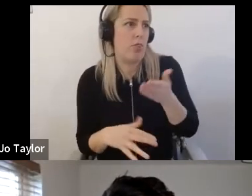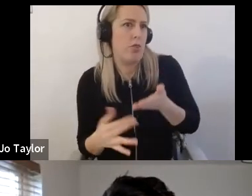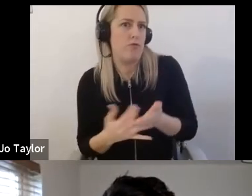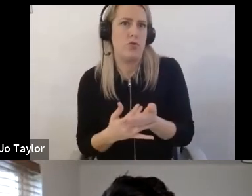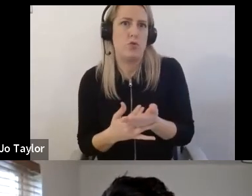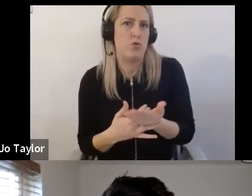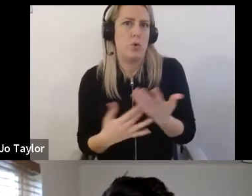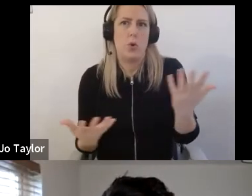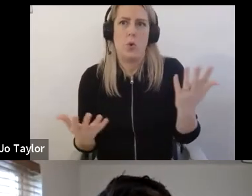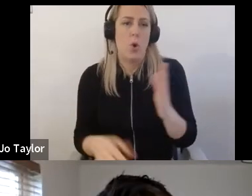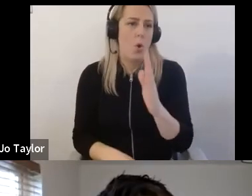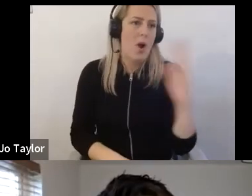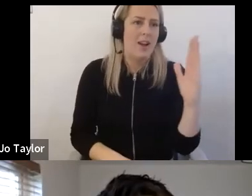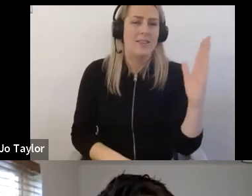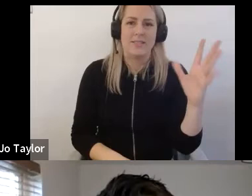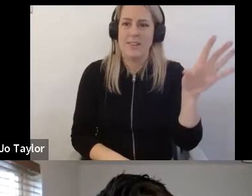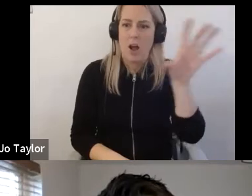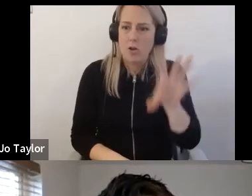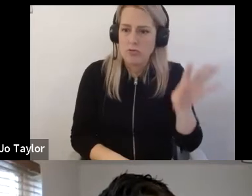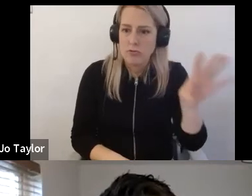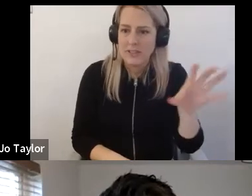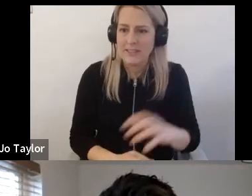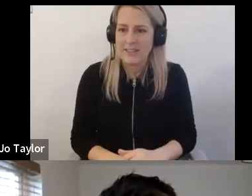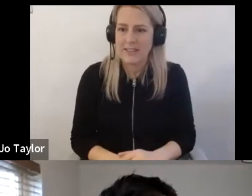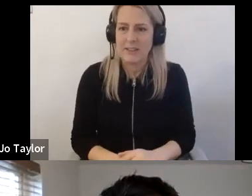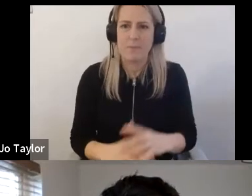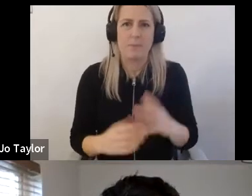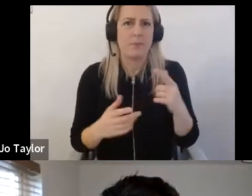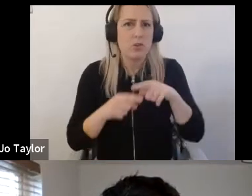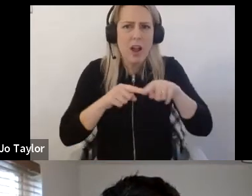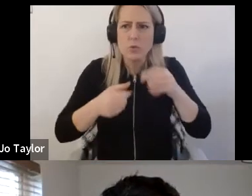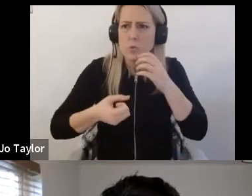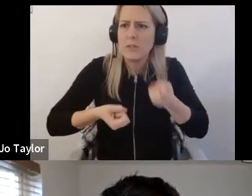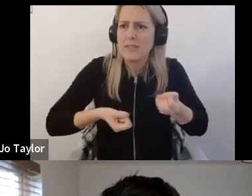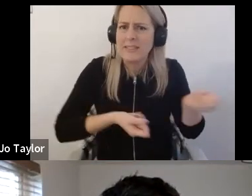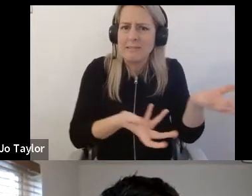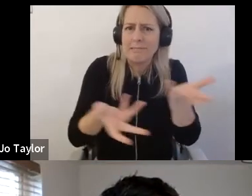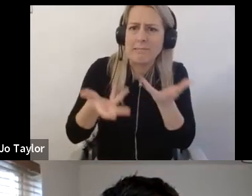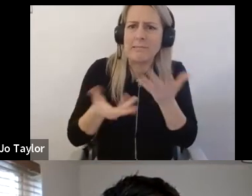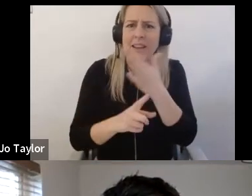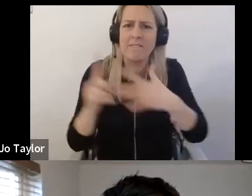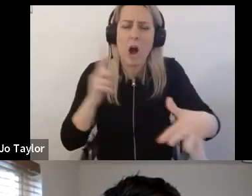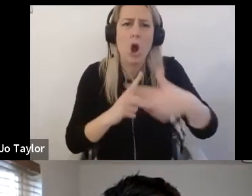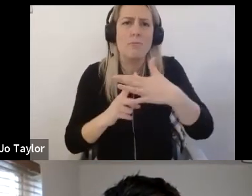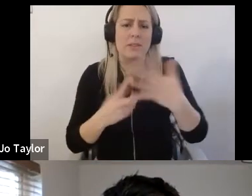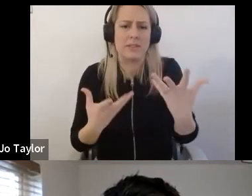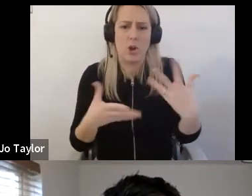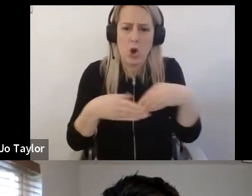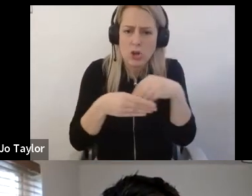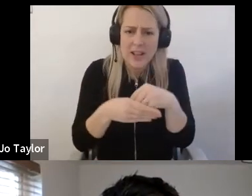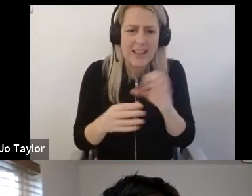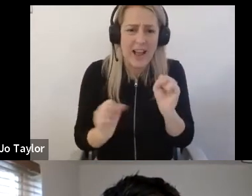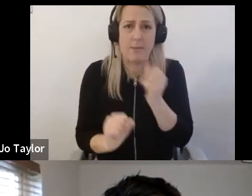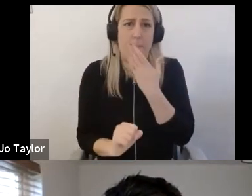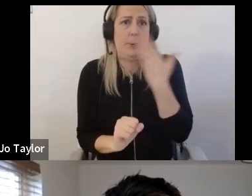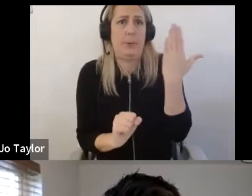income country, and have been they've tried to distribute across an environment or a context that doesn't necessarily have the infrastructure to